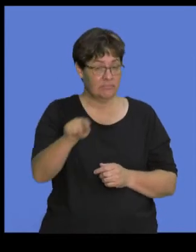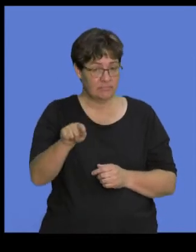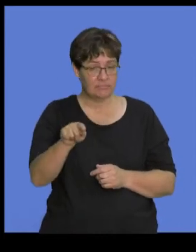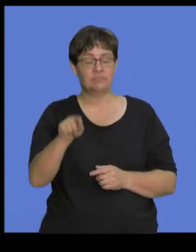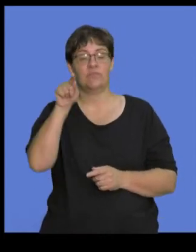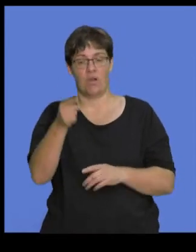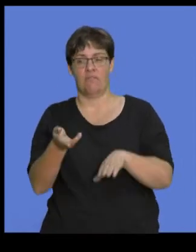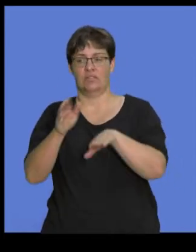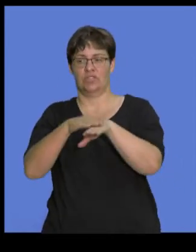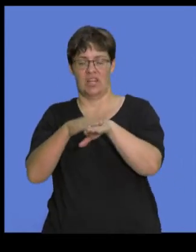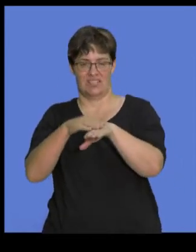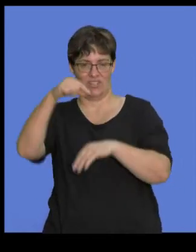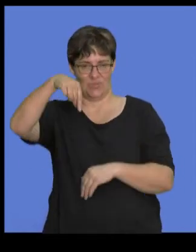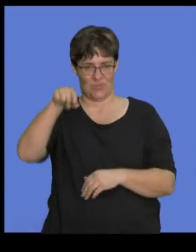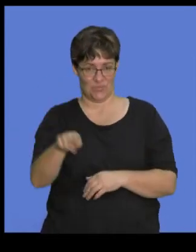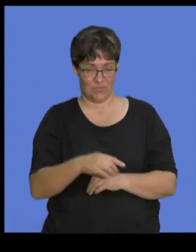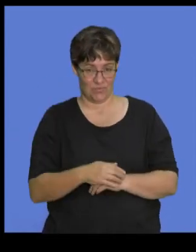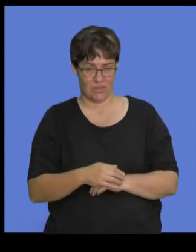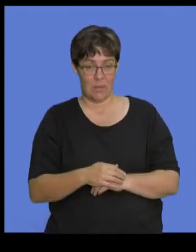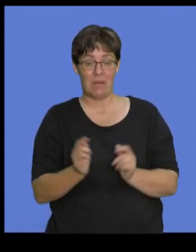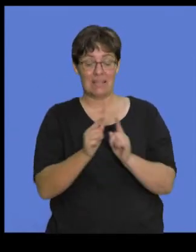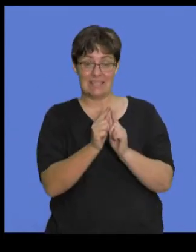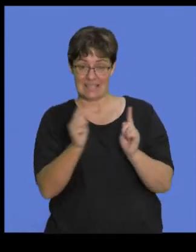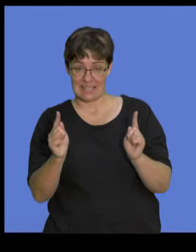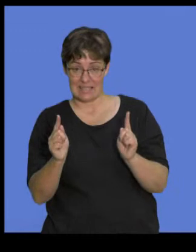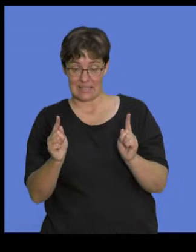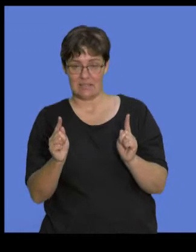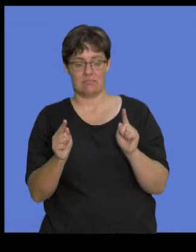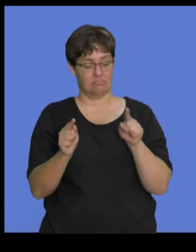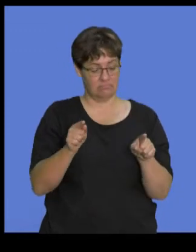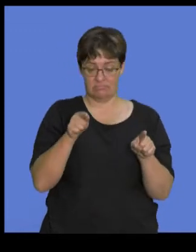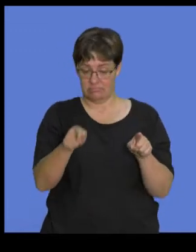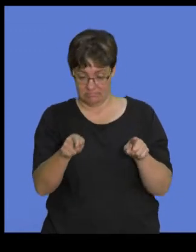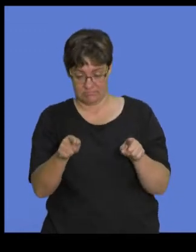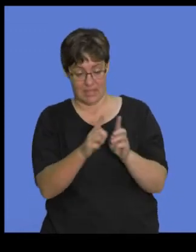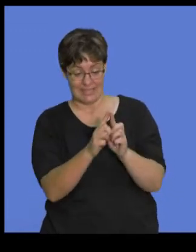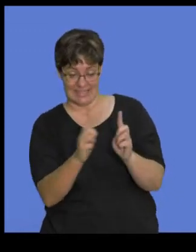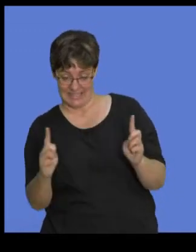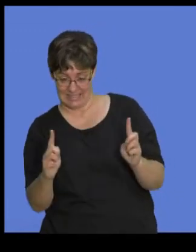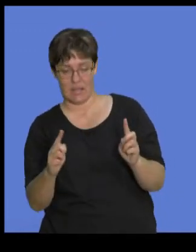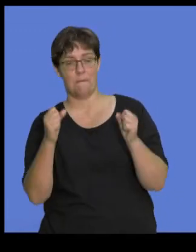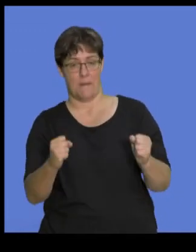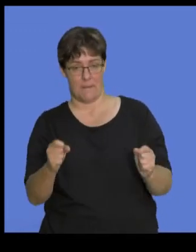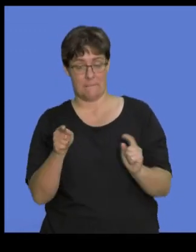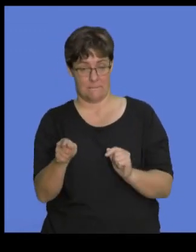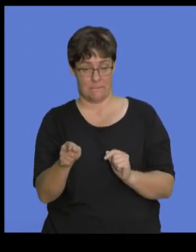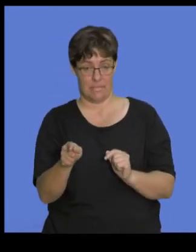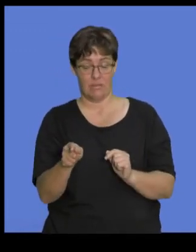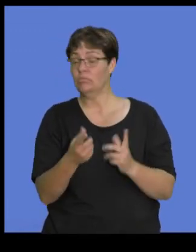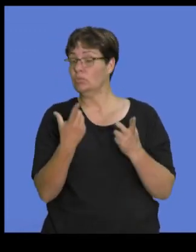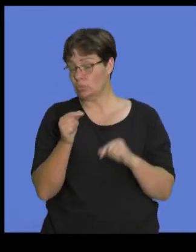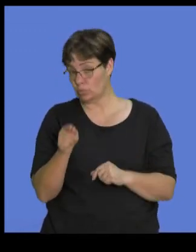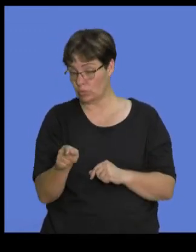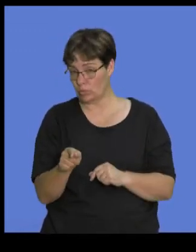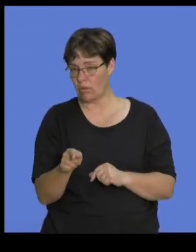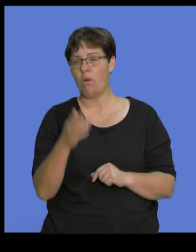of the charge, okay, provided we keep the distance from the surface of the charge that creates the field constant. So once we do that, we